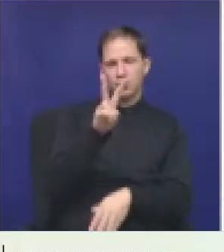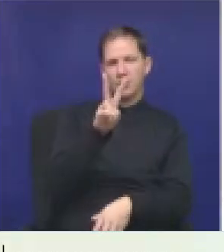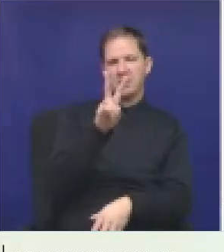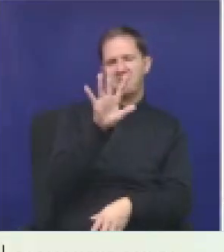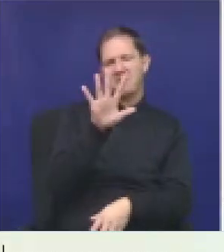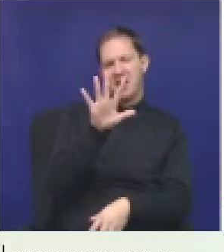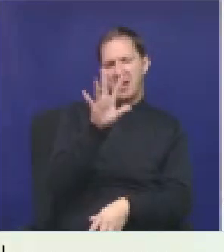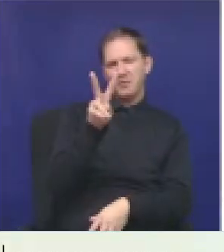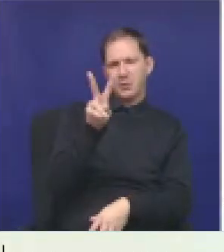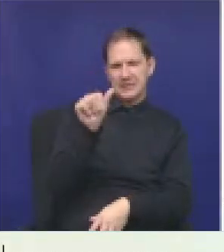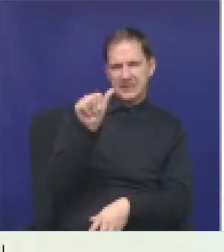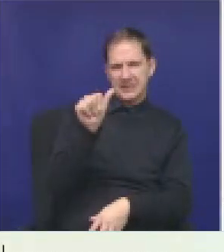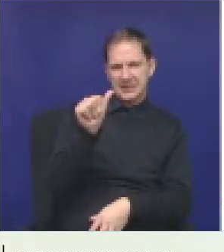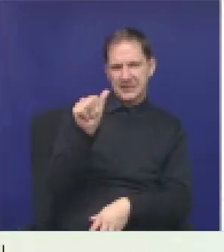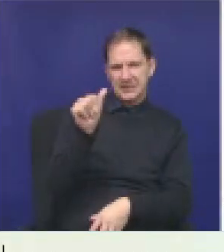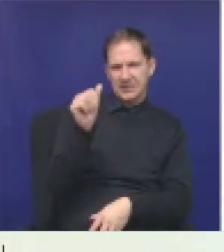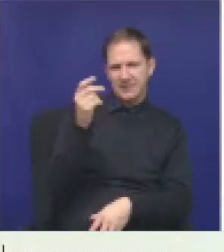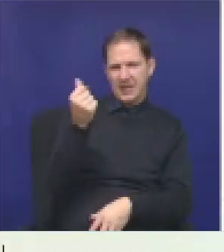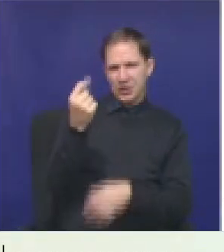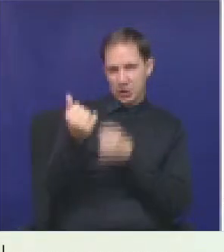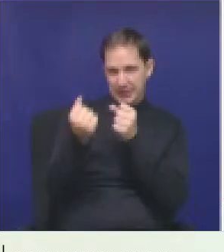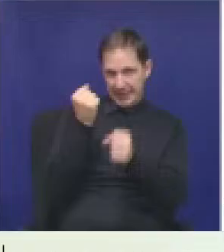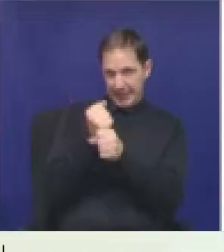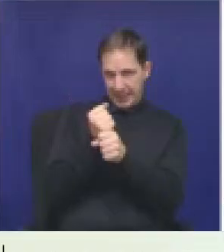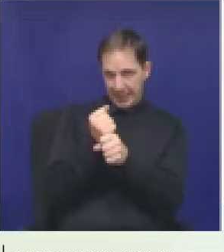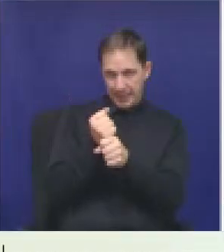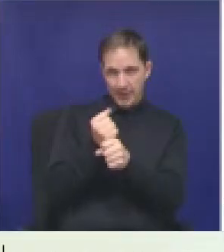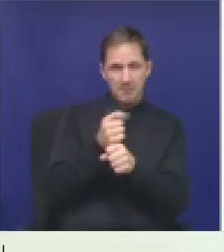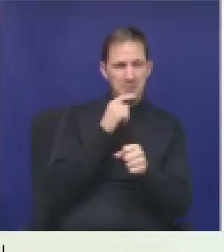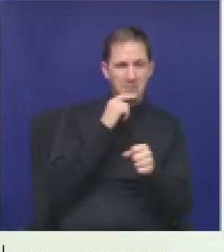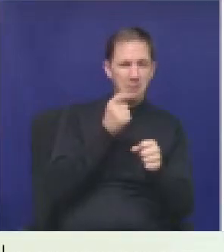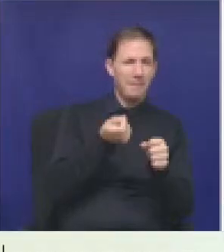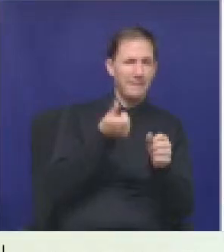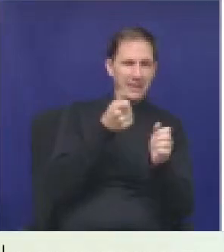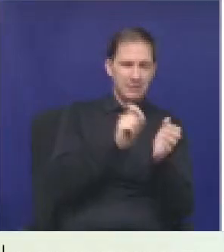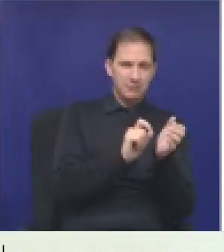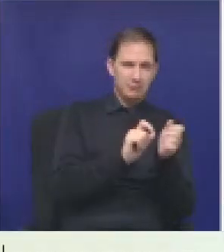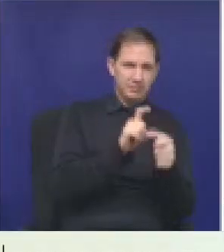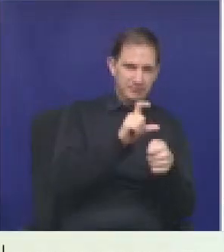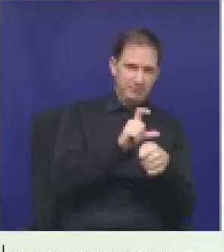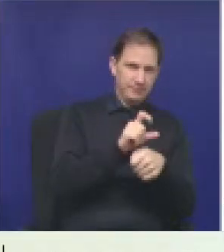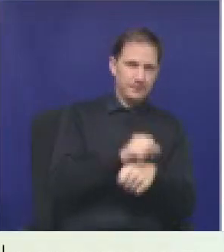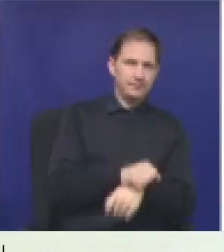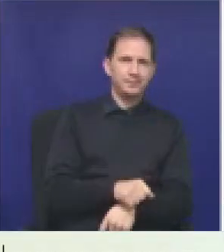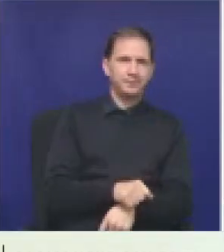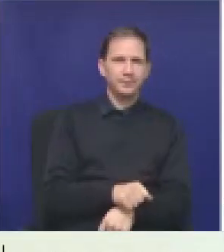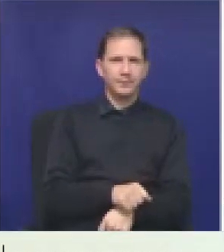2025-2026 financial year, representing a moderate increase from the previous year.